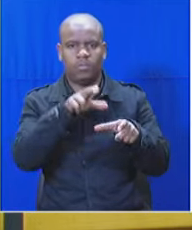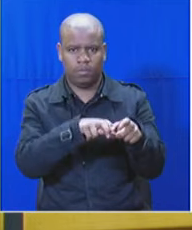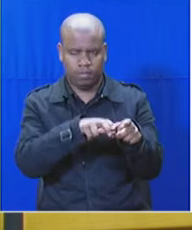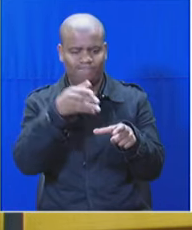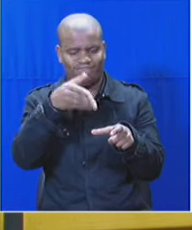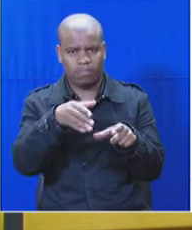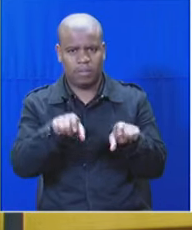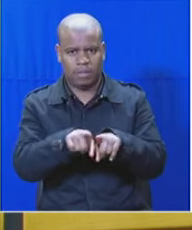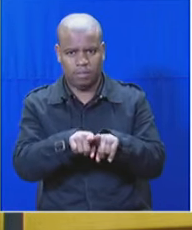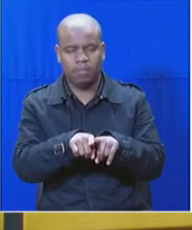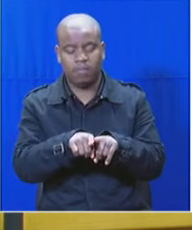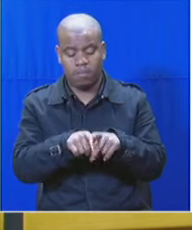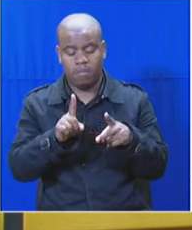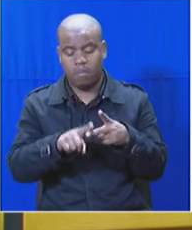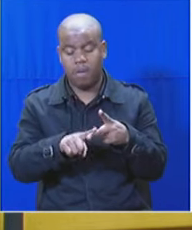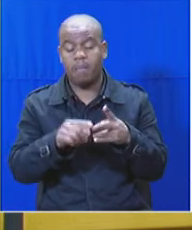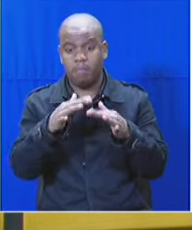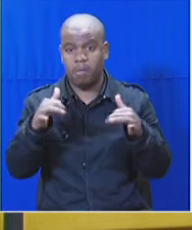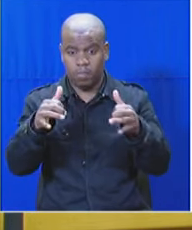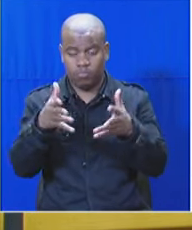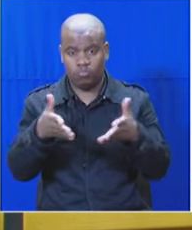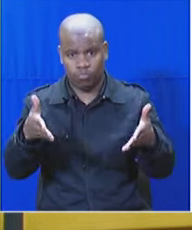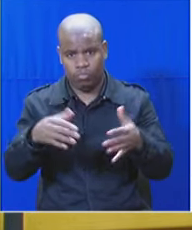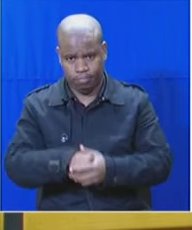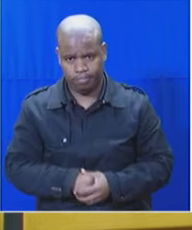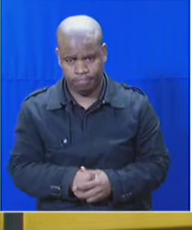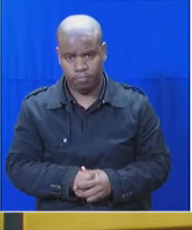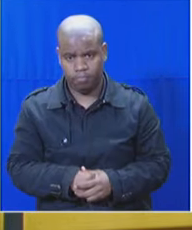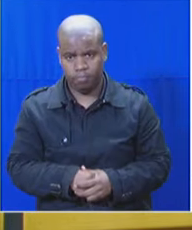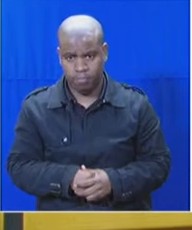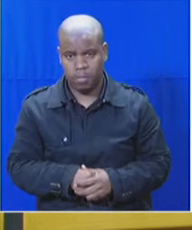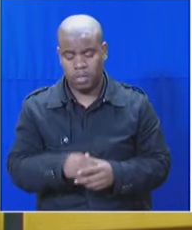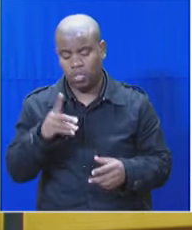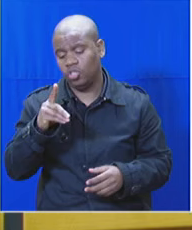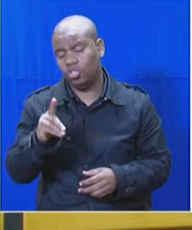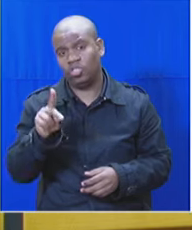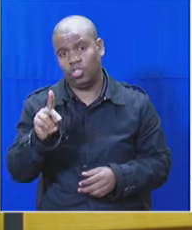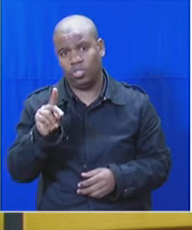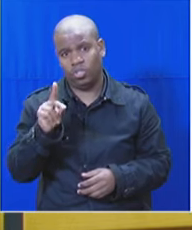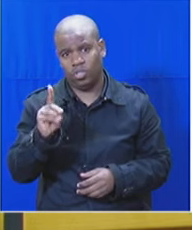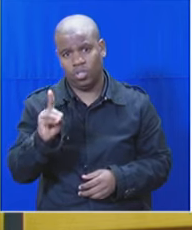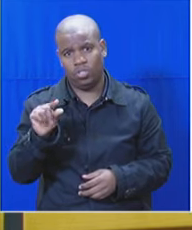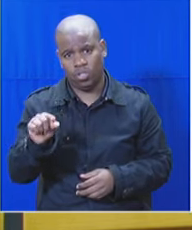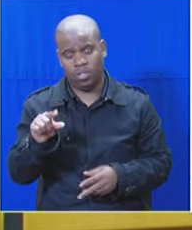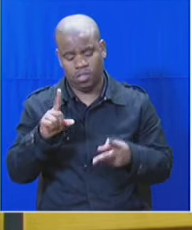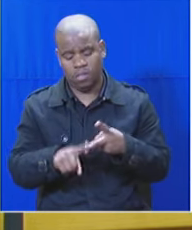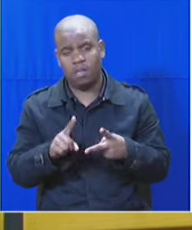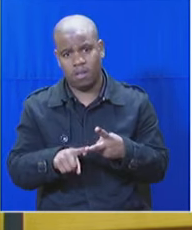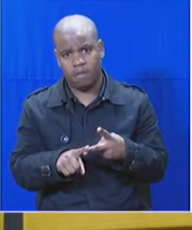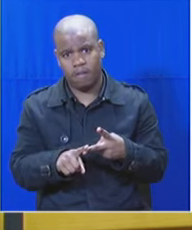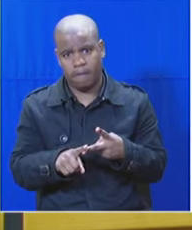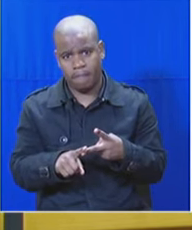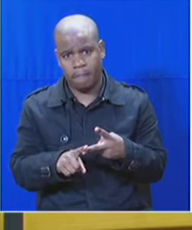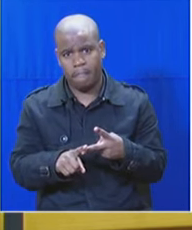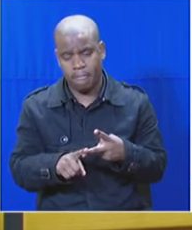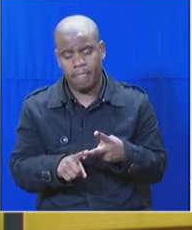Committee, members of this august House, the DG and leading officials of the department, Chief Land Claims Commissioner, commissioners, and some